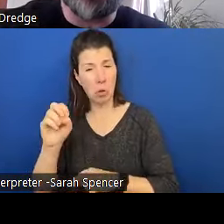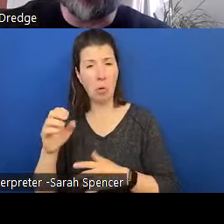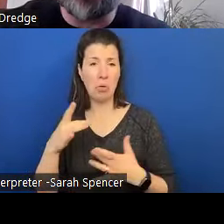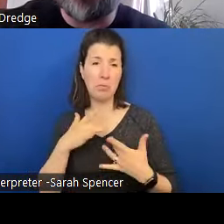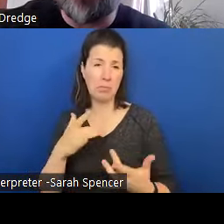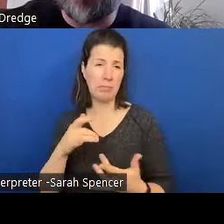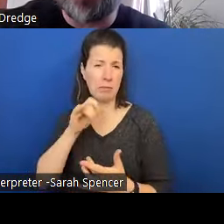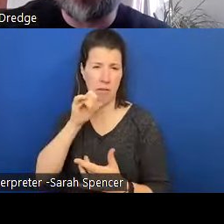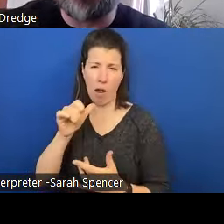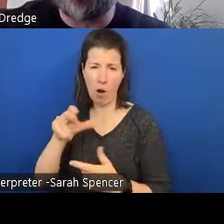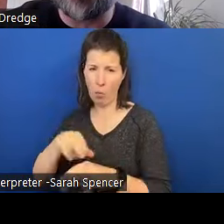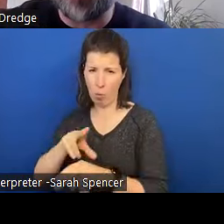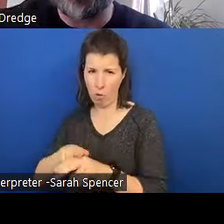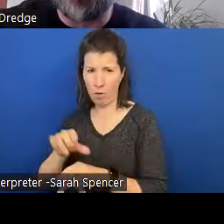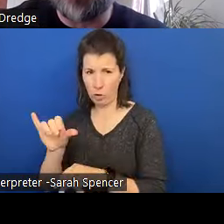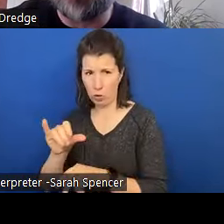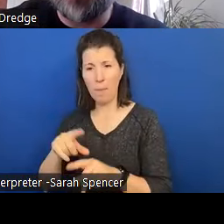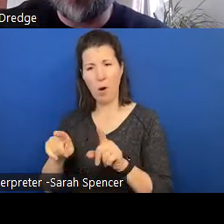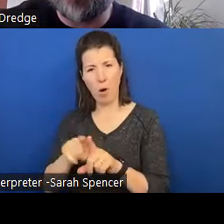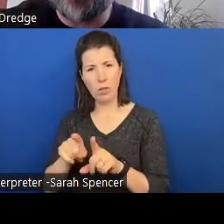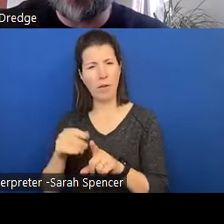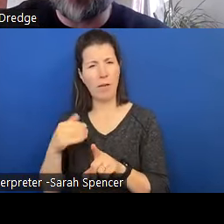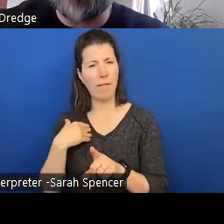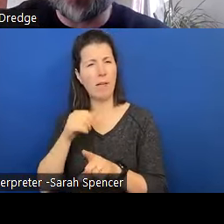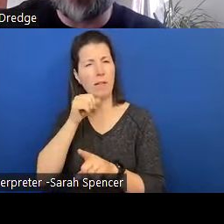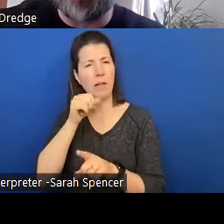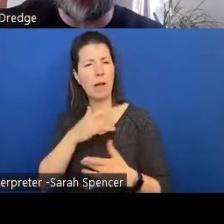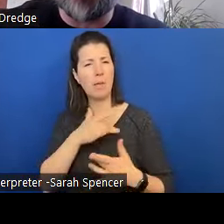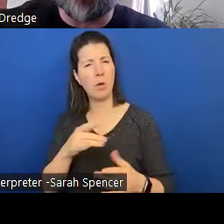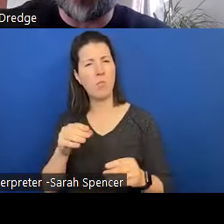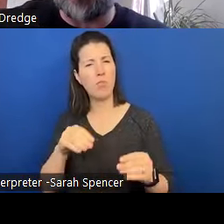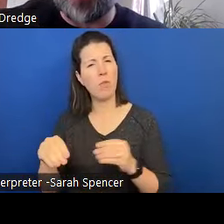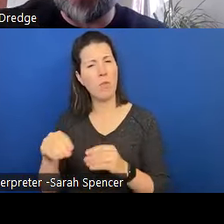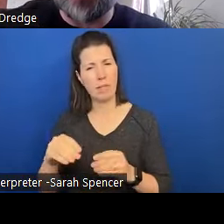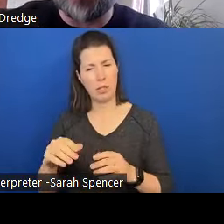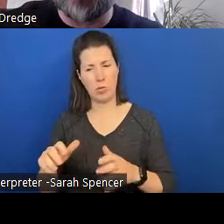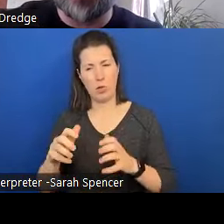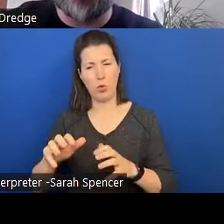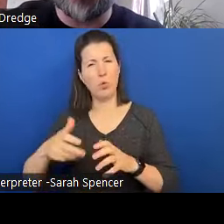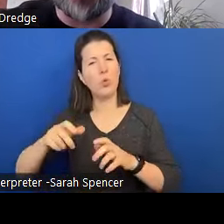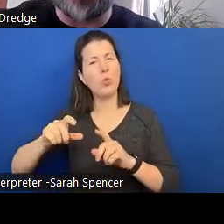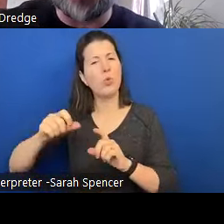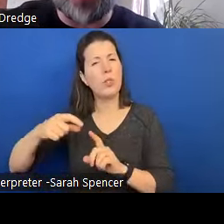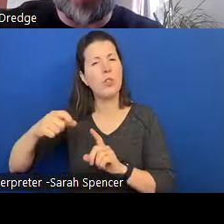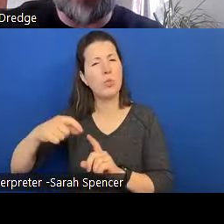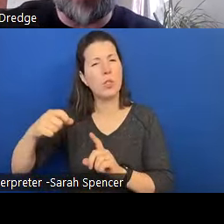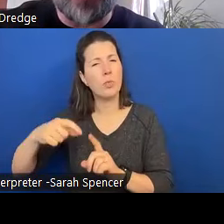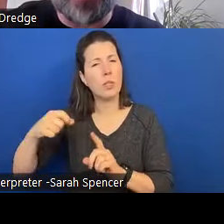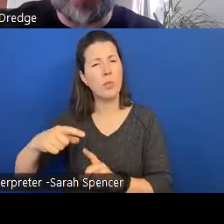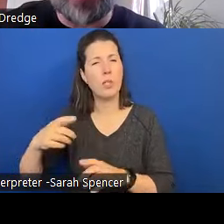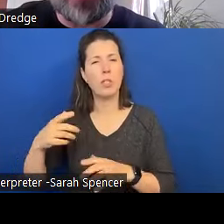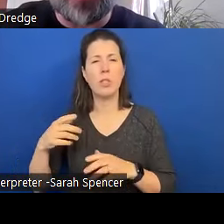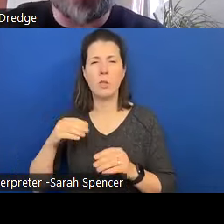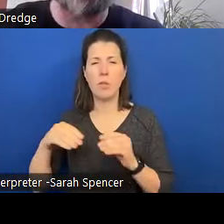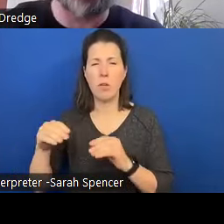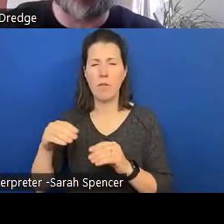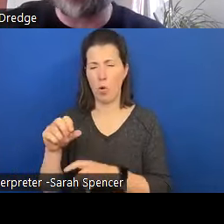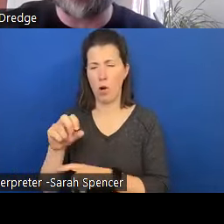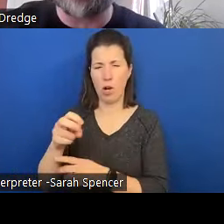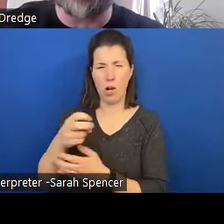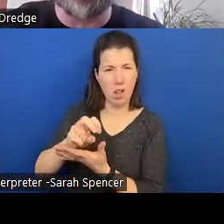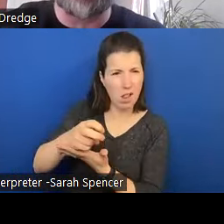very unusual movements. So sometimes they're like twitching movements, sometimes they're more like writhing, like snake-like movements.